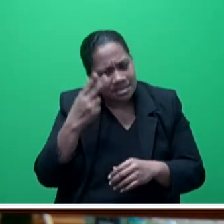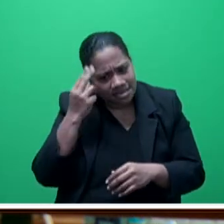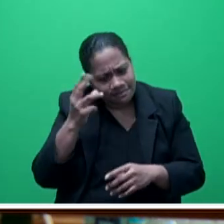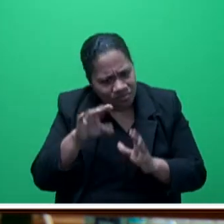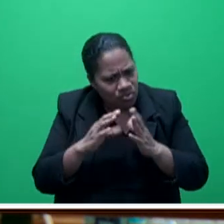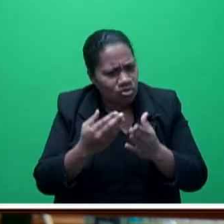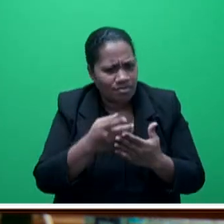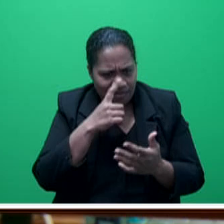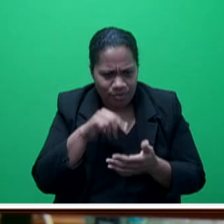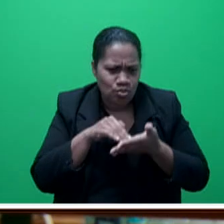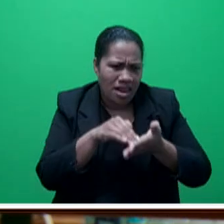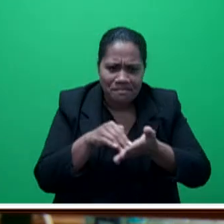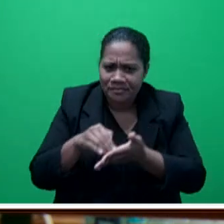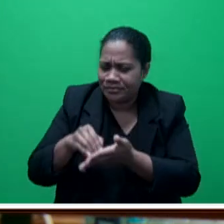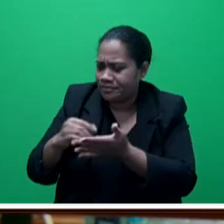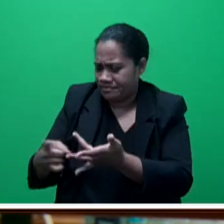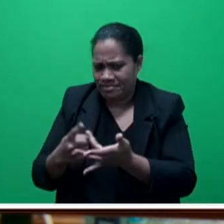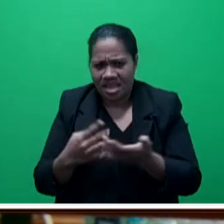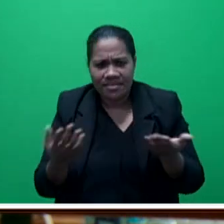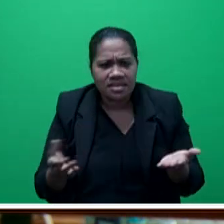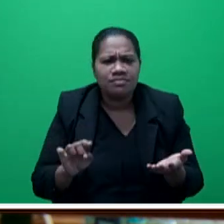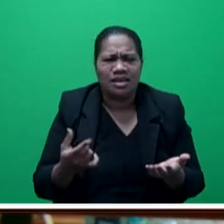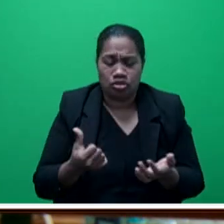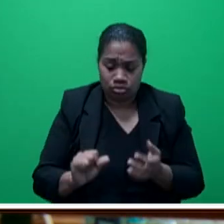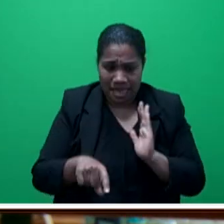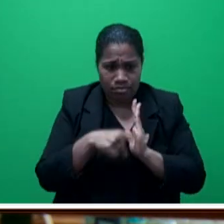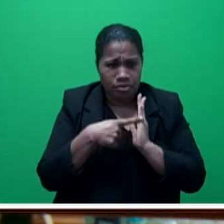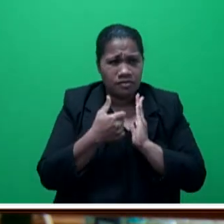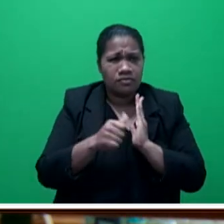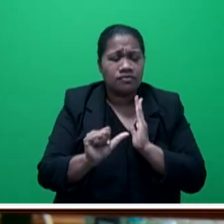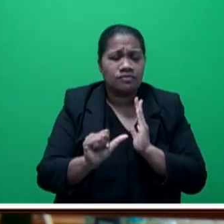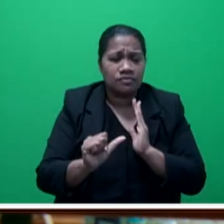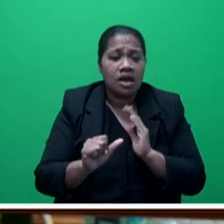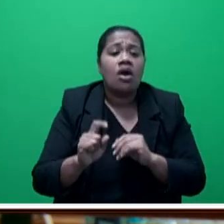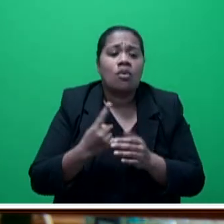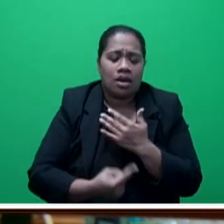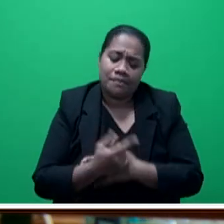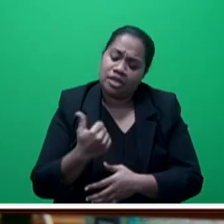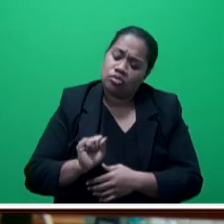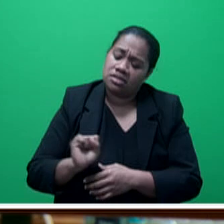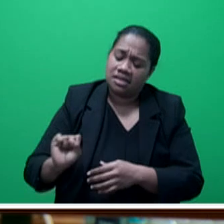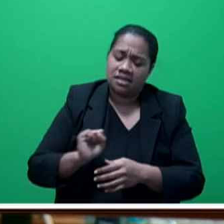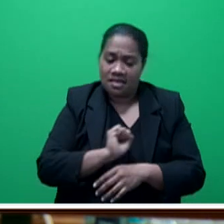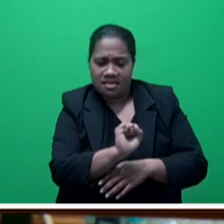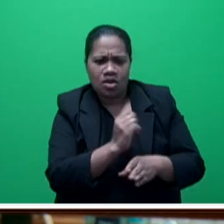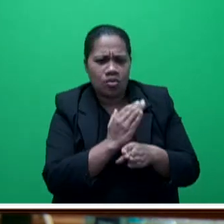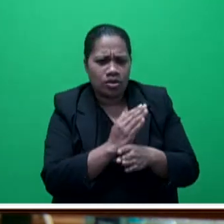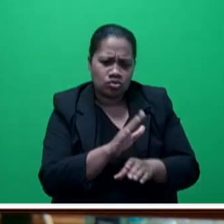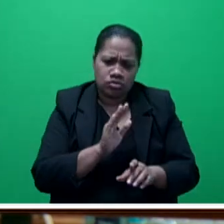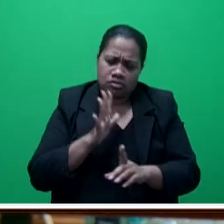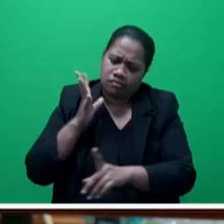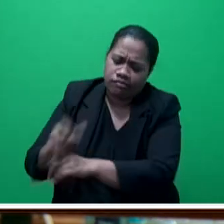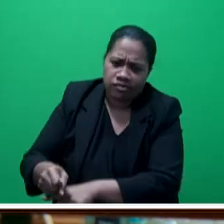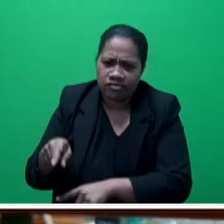this positively to spread good feelings, she instead used their work to attack Fiji Fest. Honourable Speaker said this is